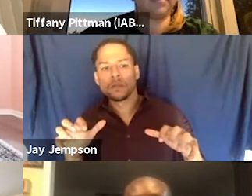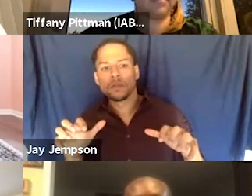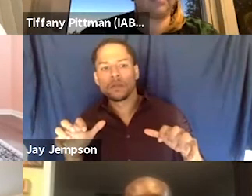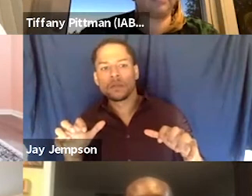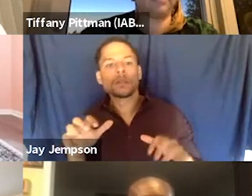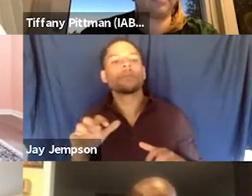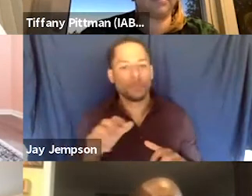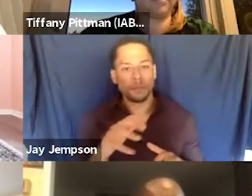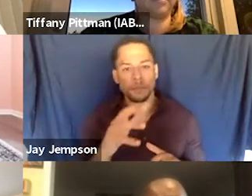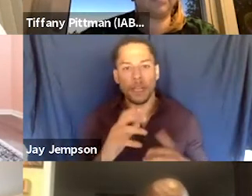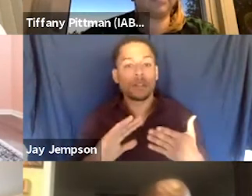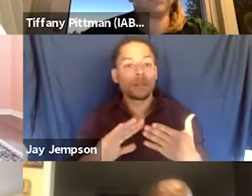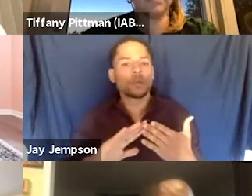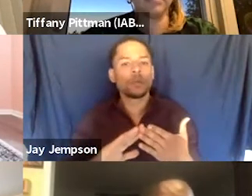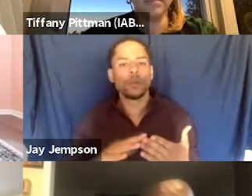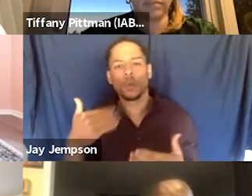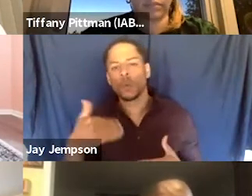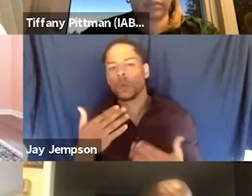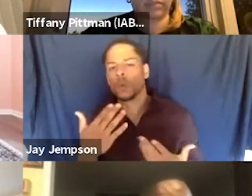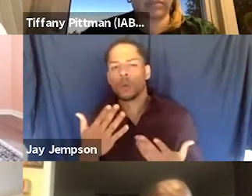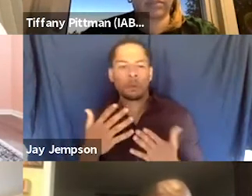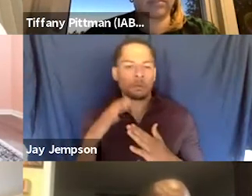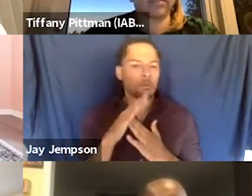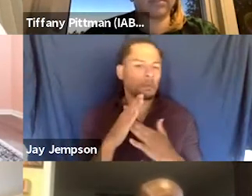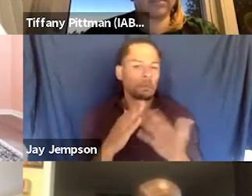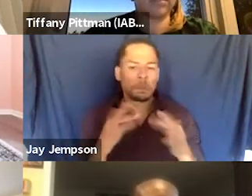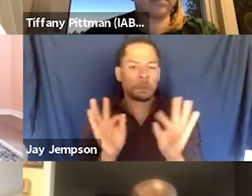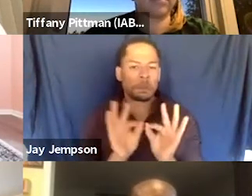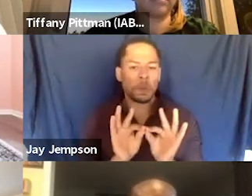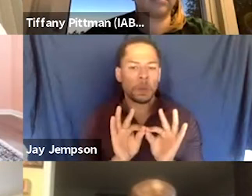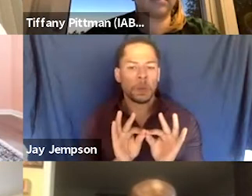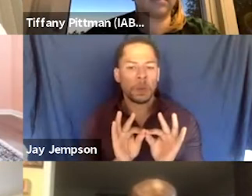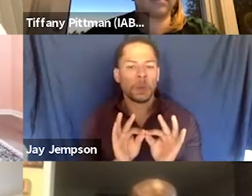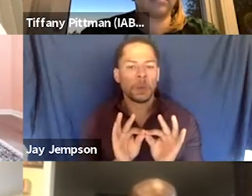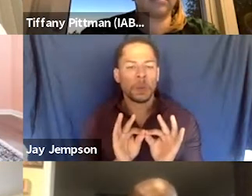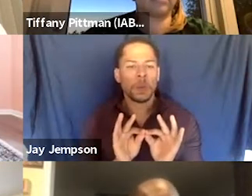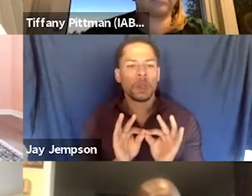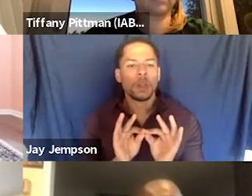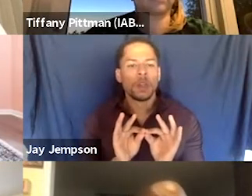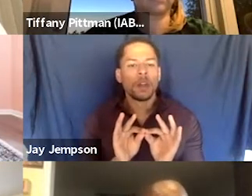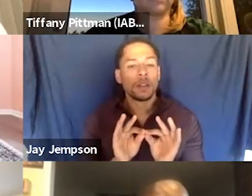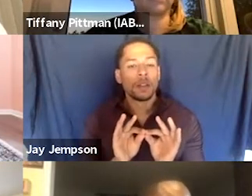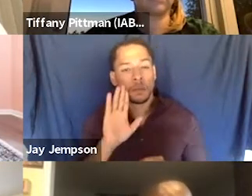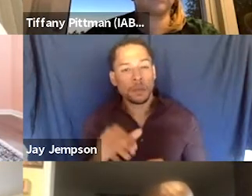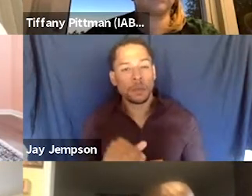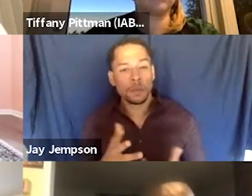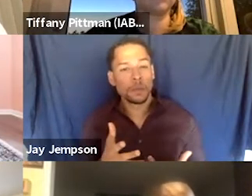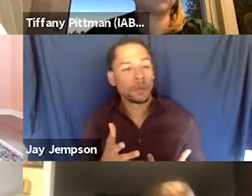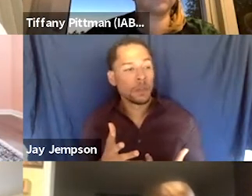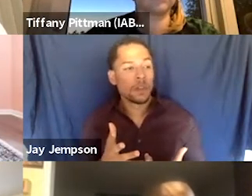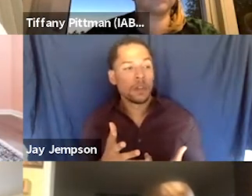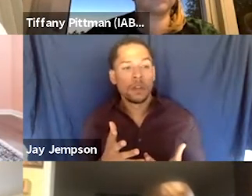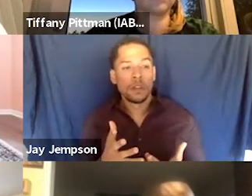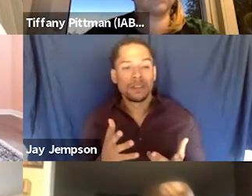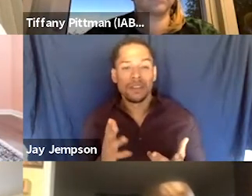community is just, it's so important. And right now we still have a large part of our community that is hurting, that